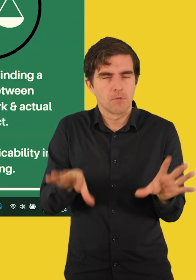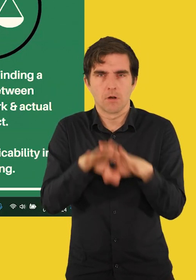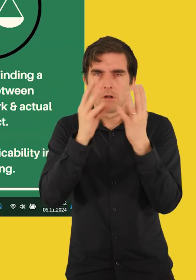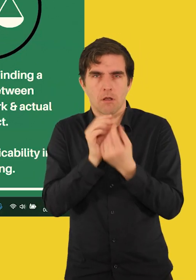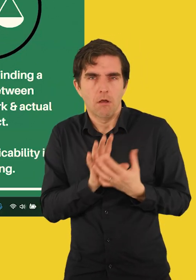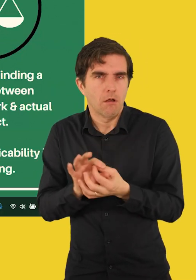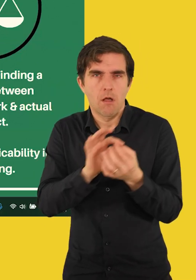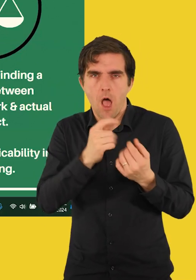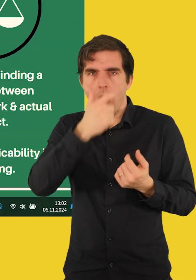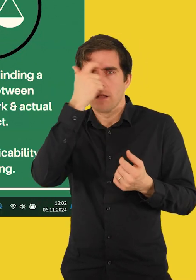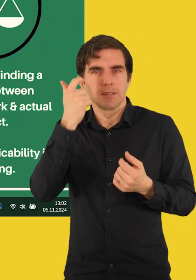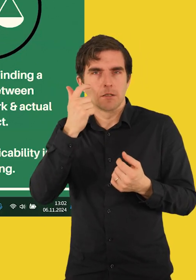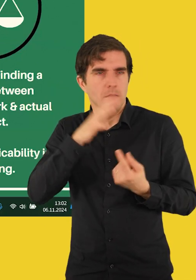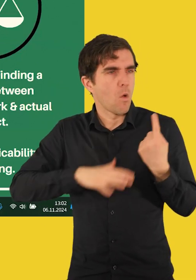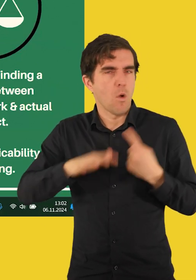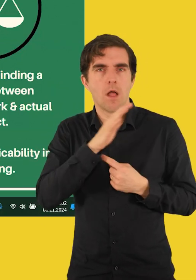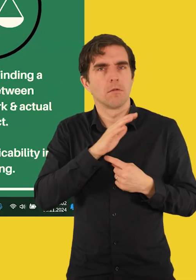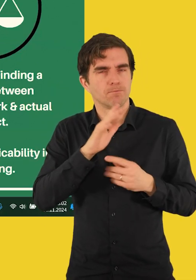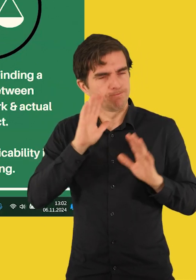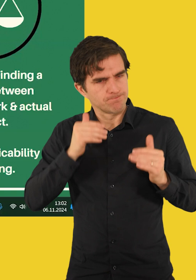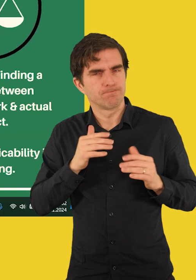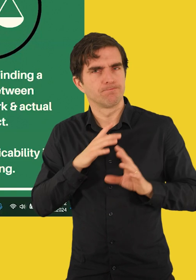understanding also puts a focus on